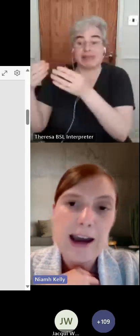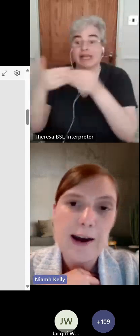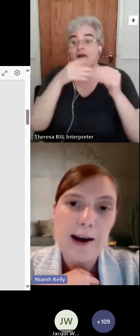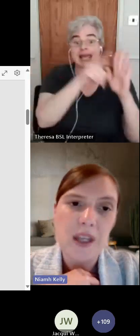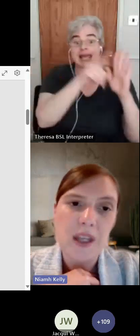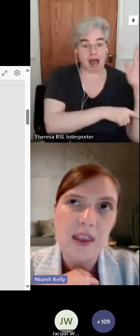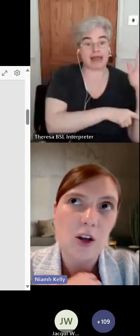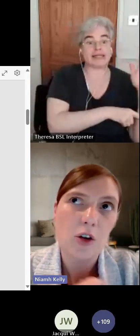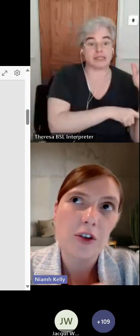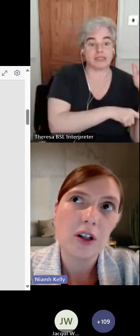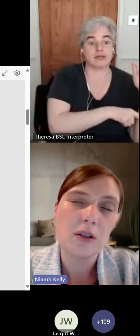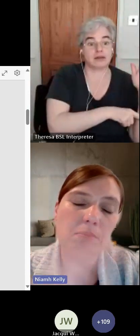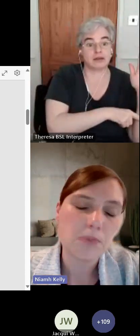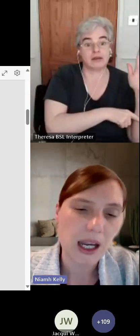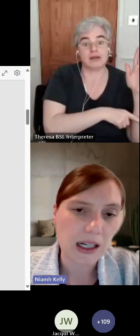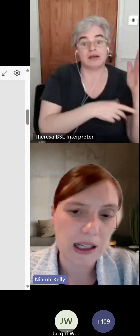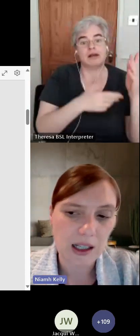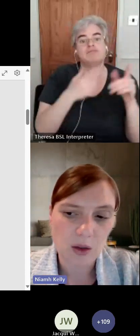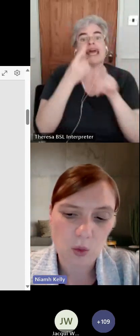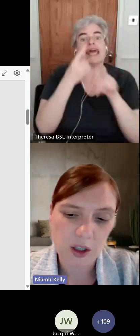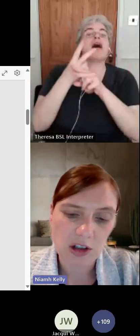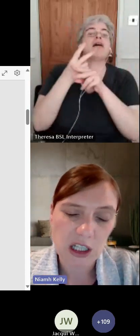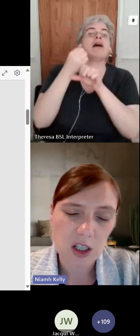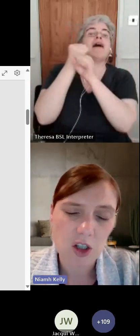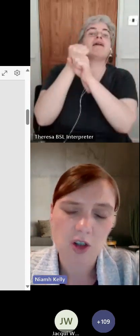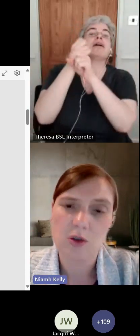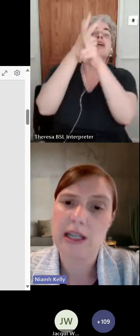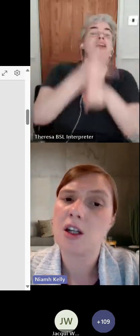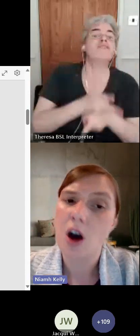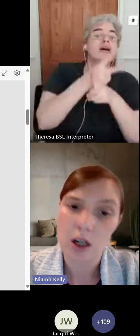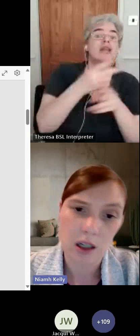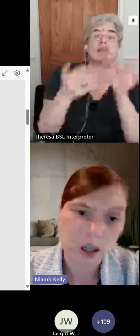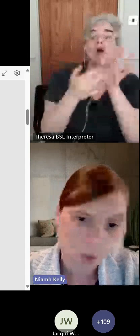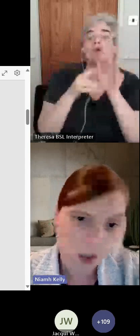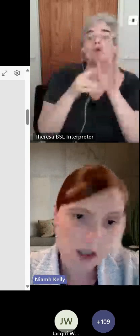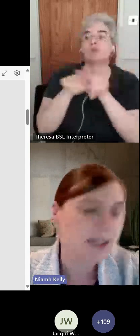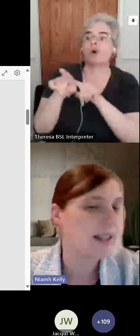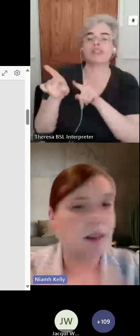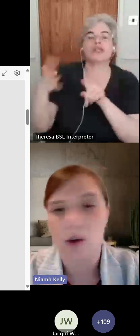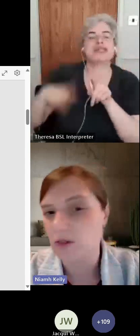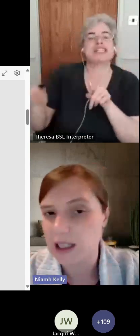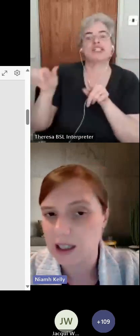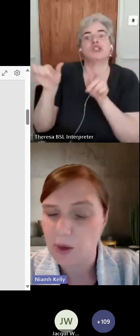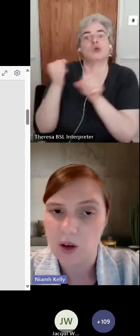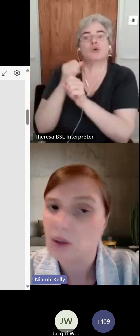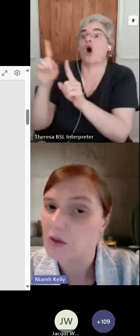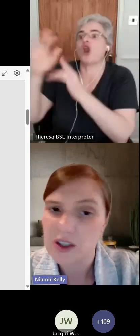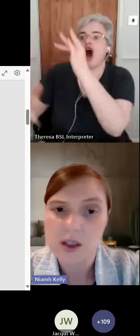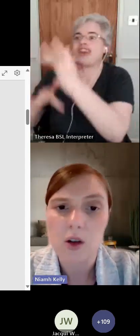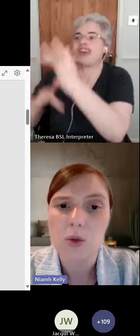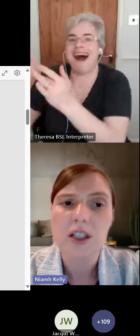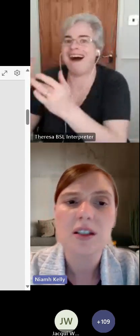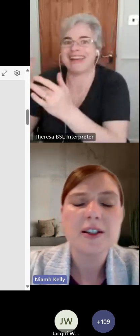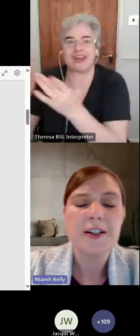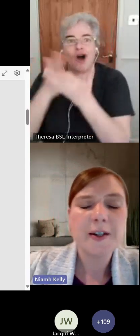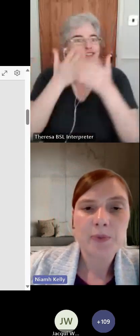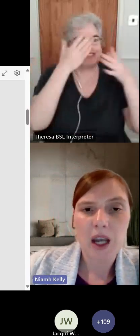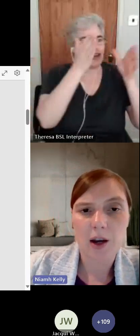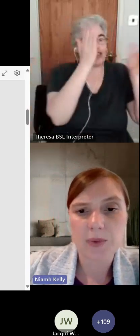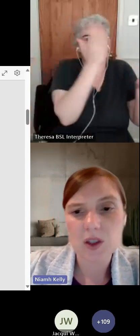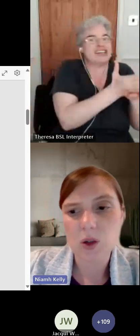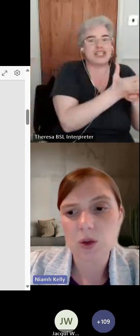Guidelines. They govern mainly what you need to do in an online world. It's not really about the physical